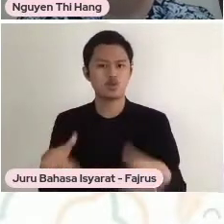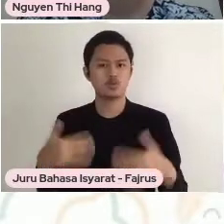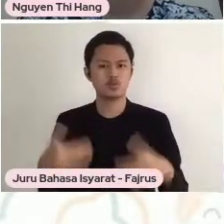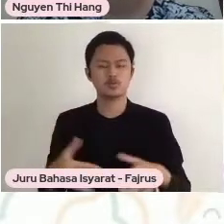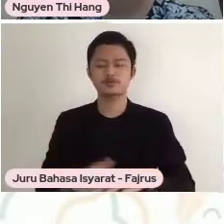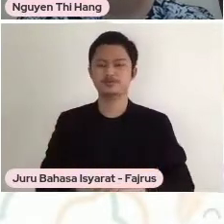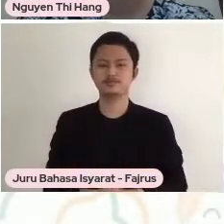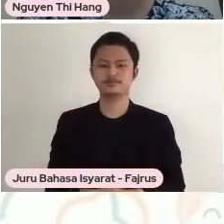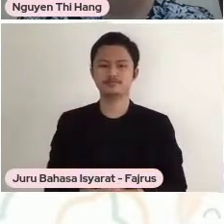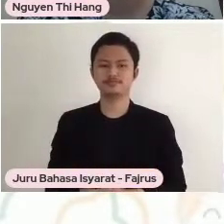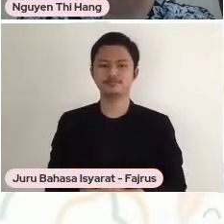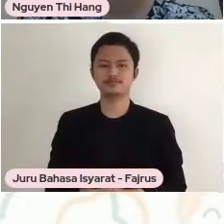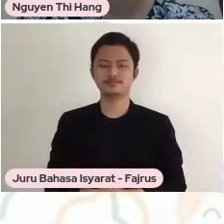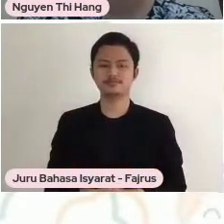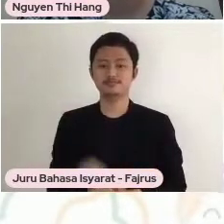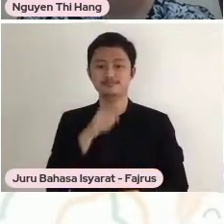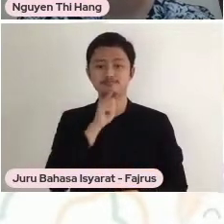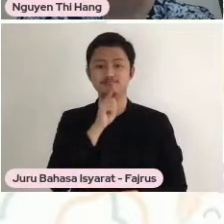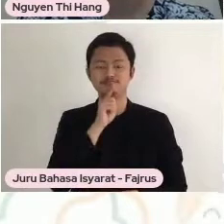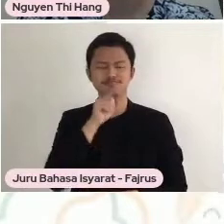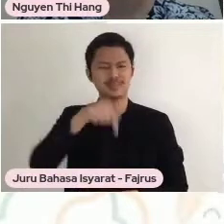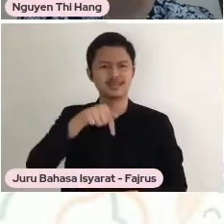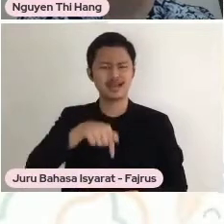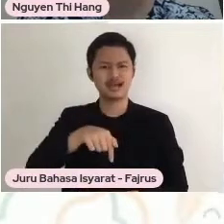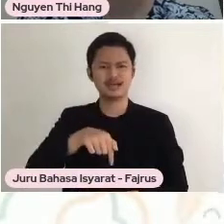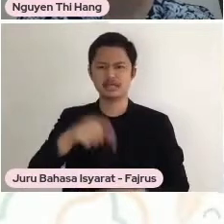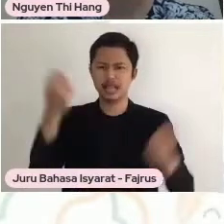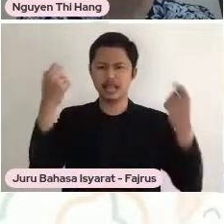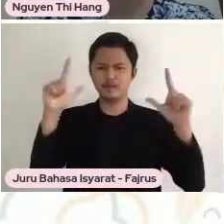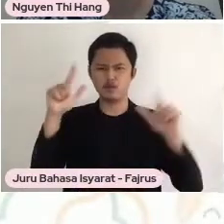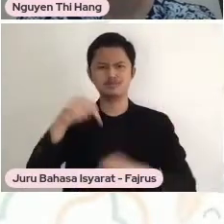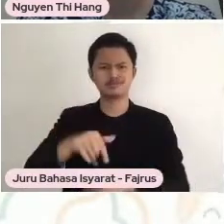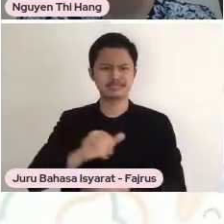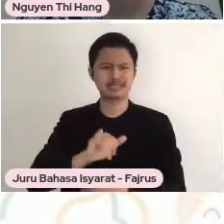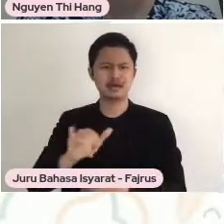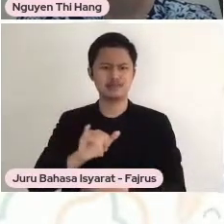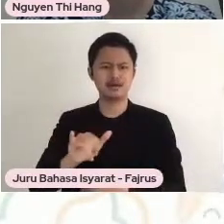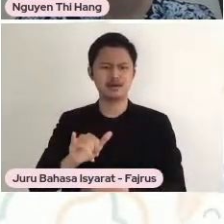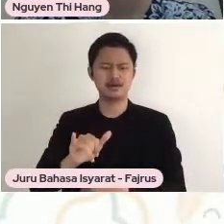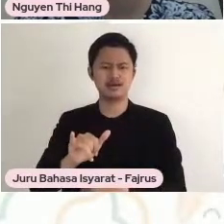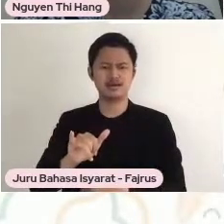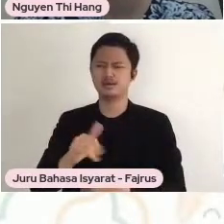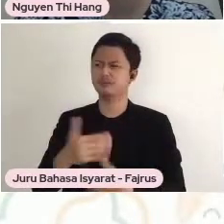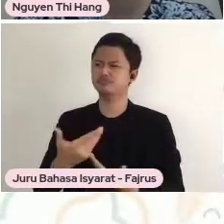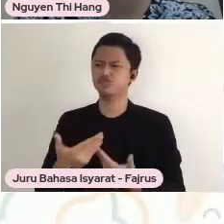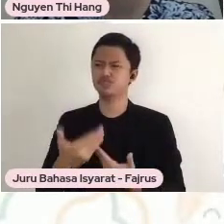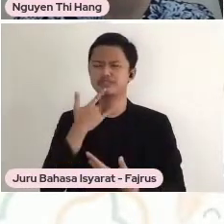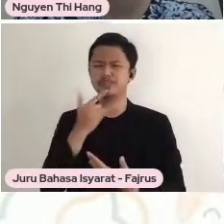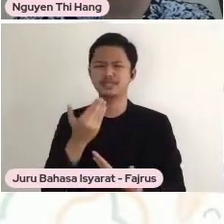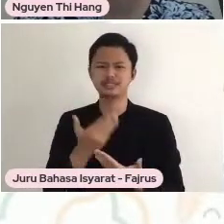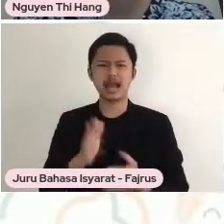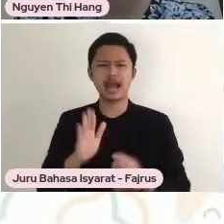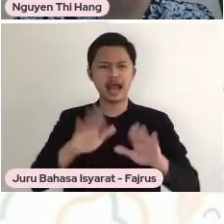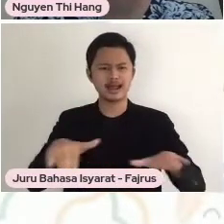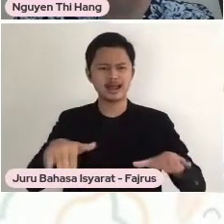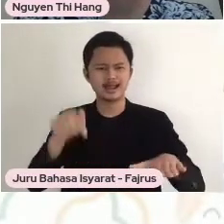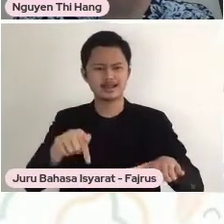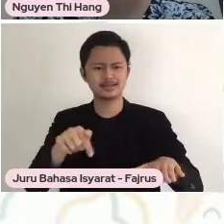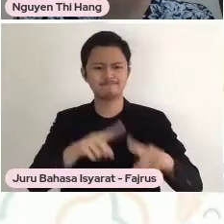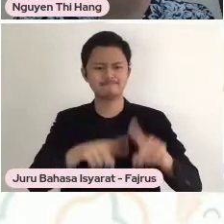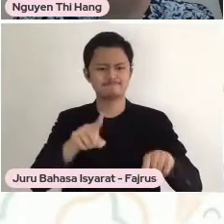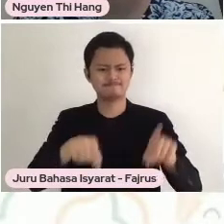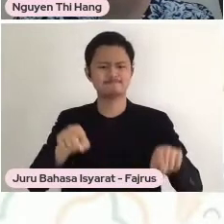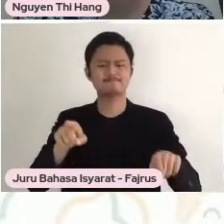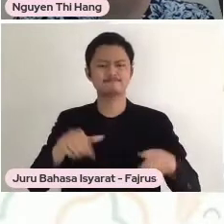Yeah, and also summer holiday is the same. This is so special for all Vietnamese children.